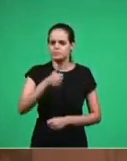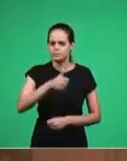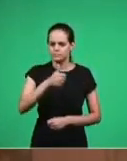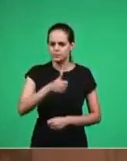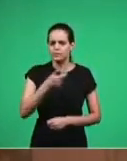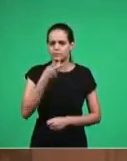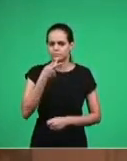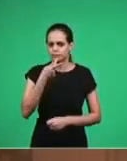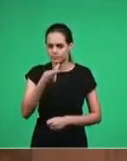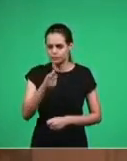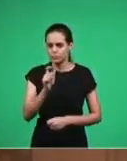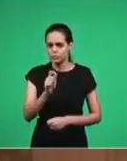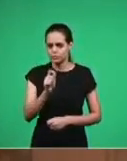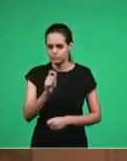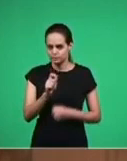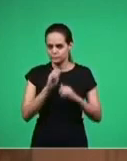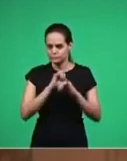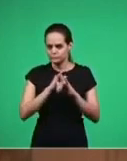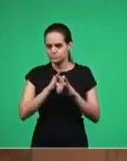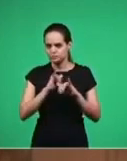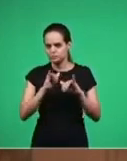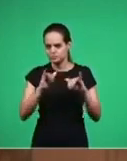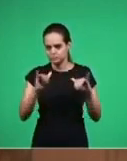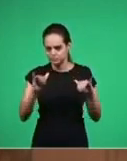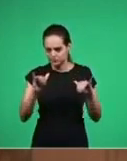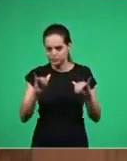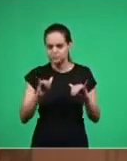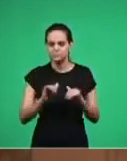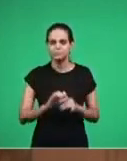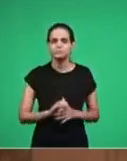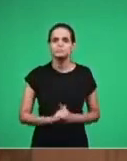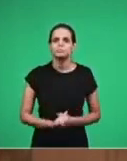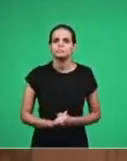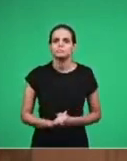In first place, we'd like to say